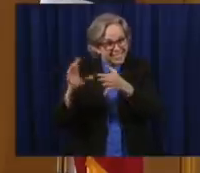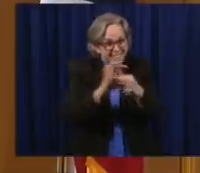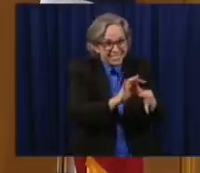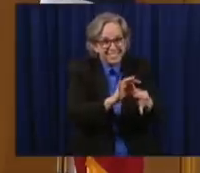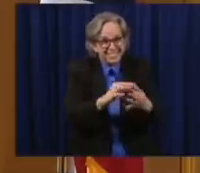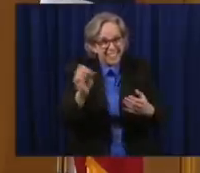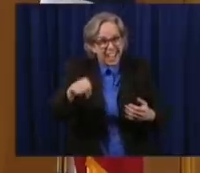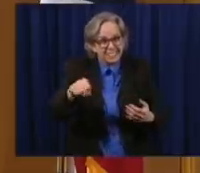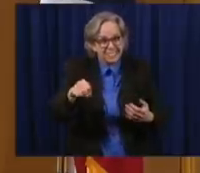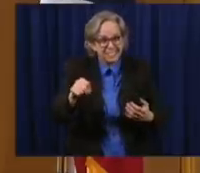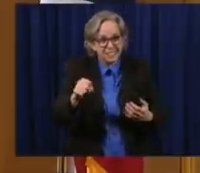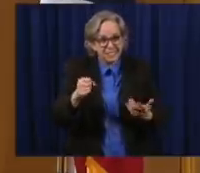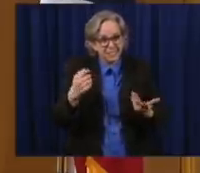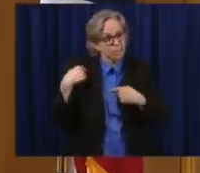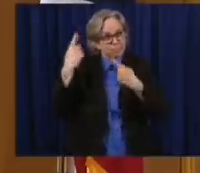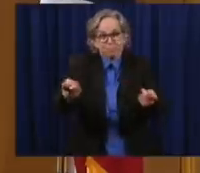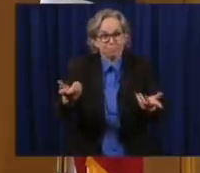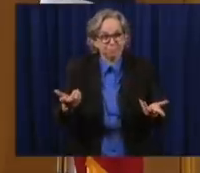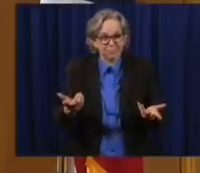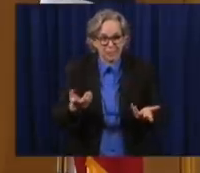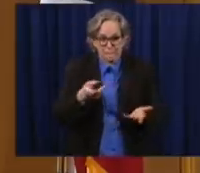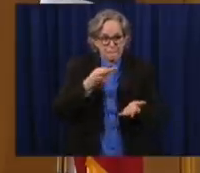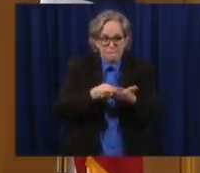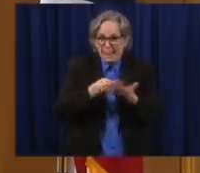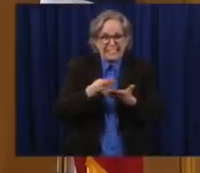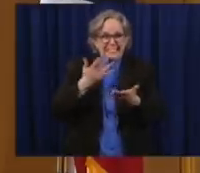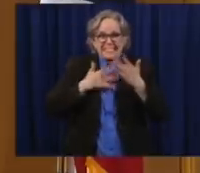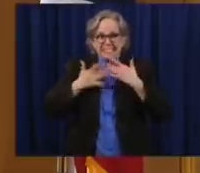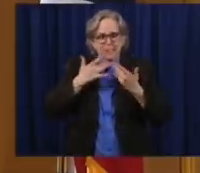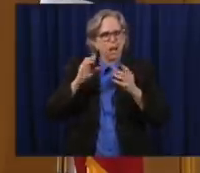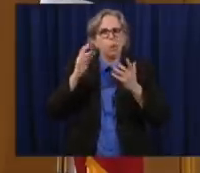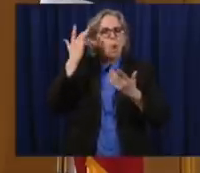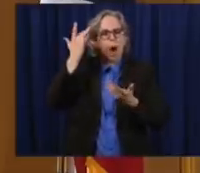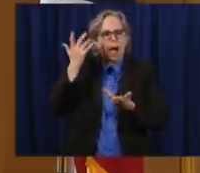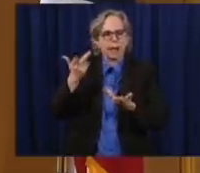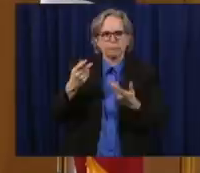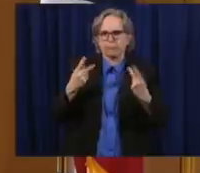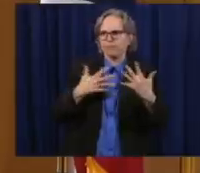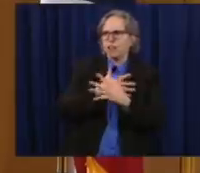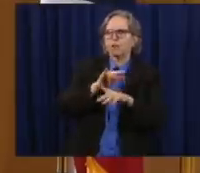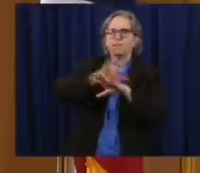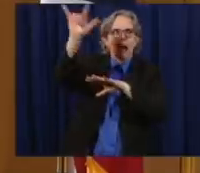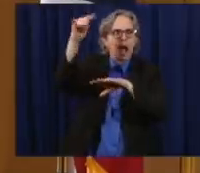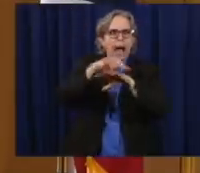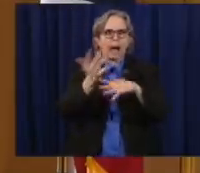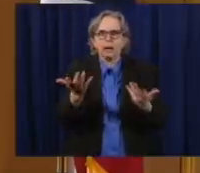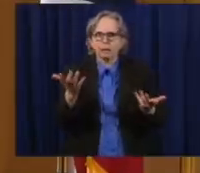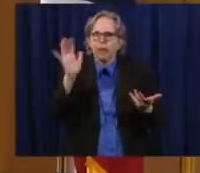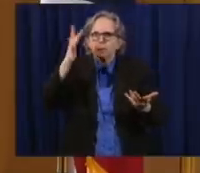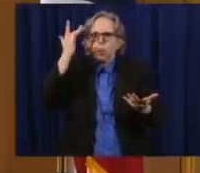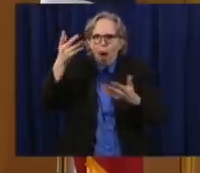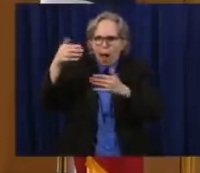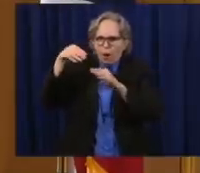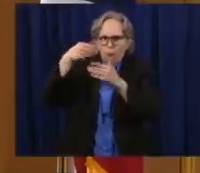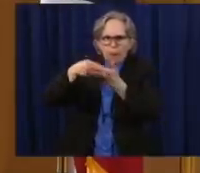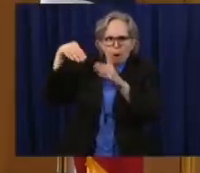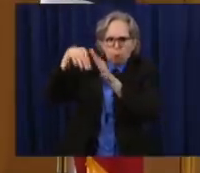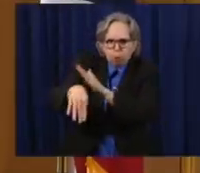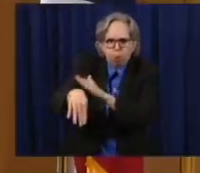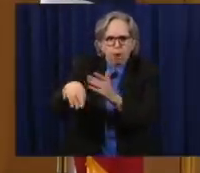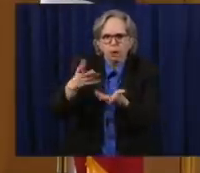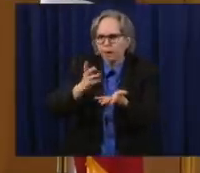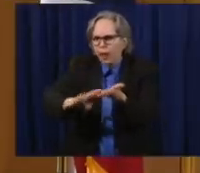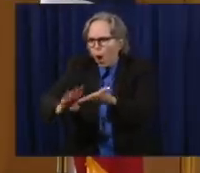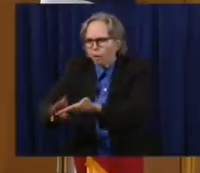obvious reasons, and that is people were afraid to fly. And so the more we can do testing, the more we can get